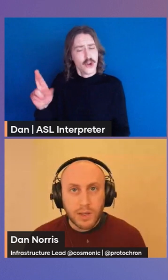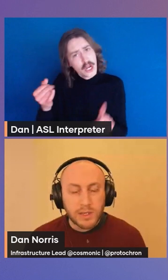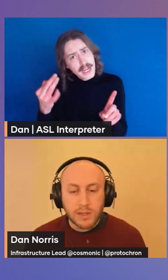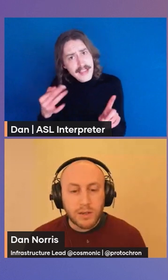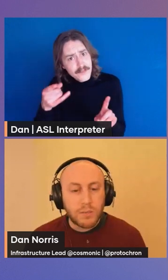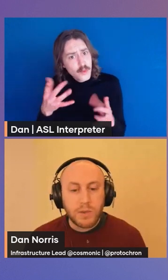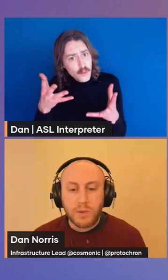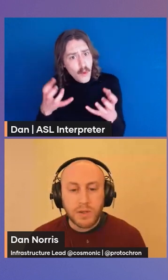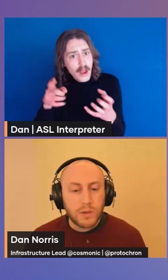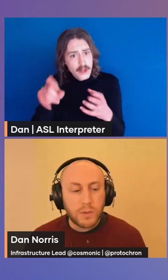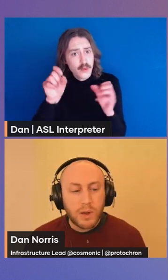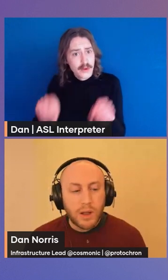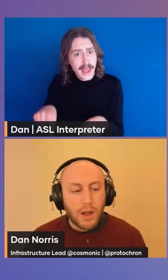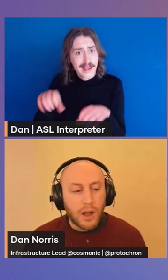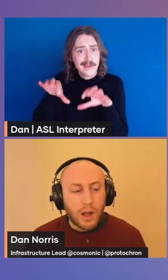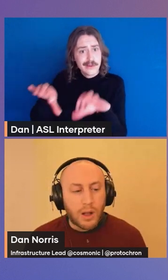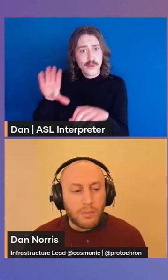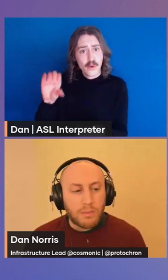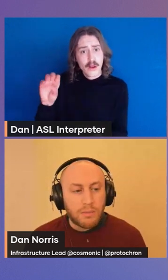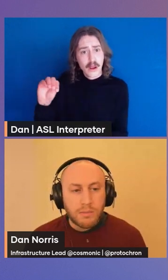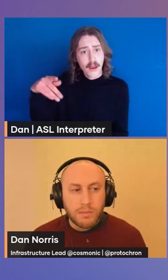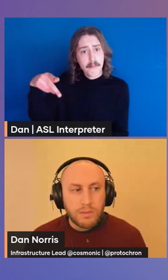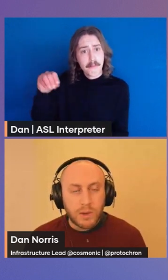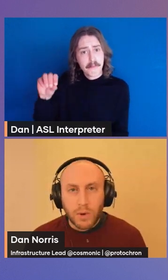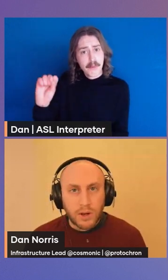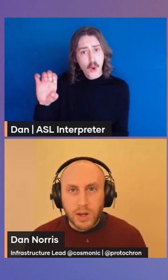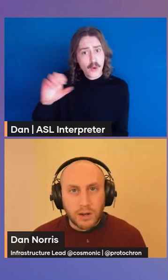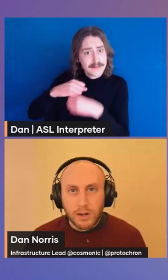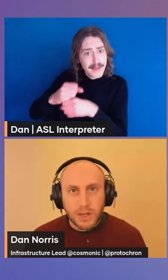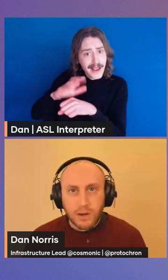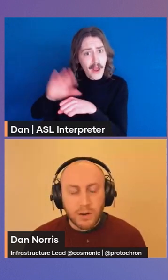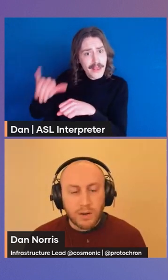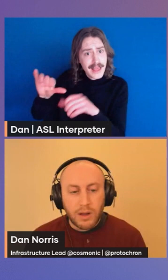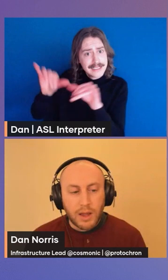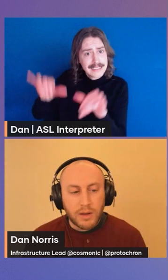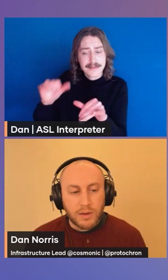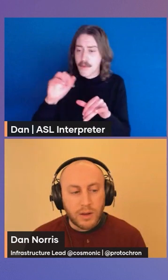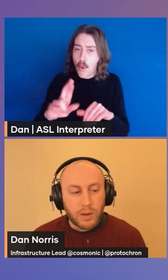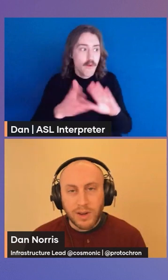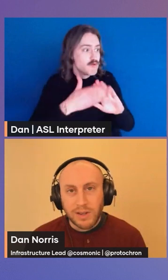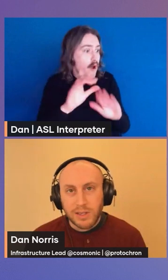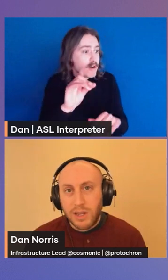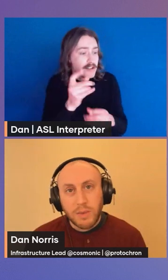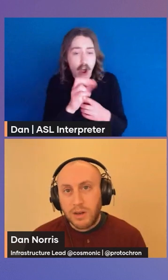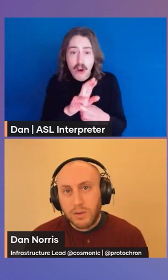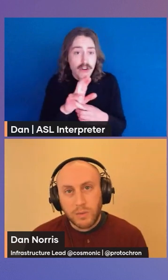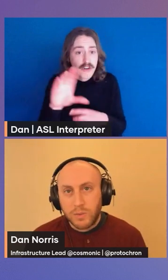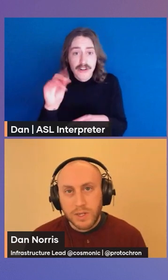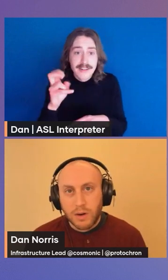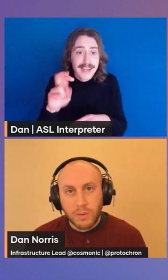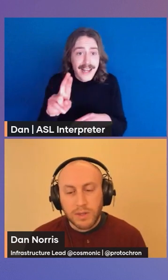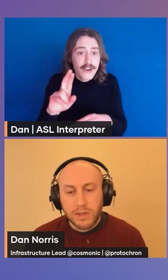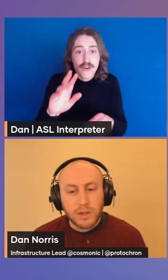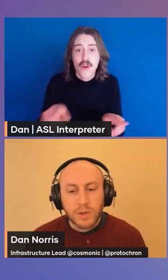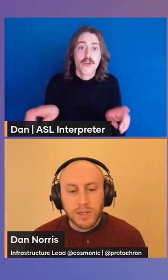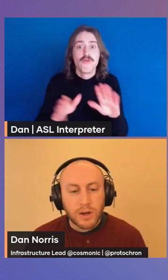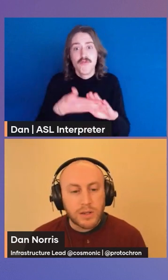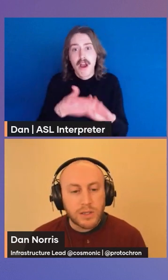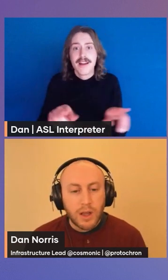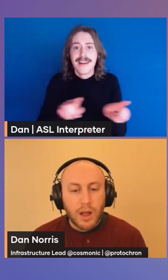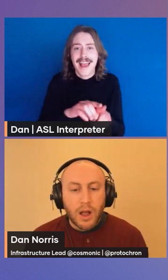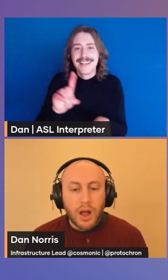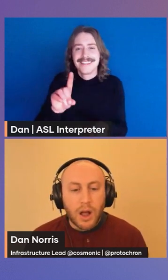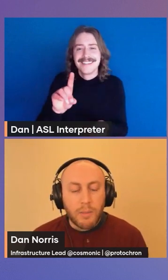on that system. You could do, run a Docker container and run it as a daemon, and it would restart when the system